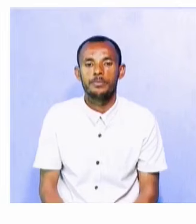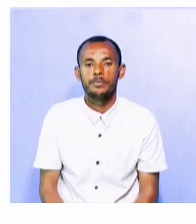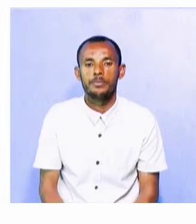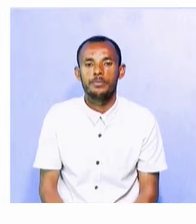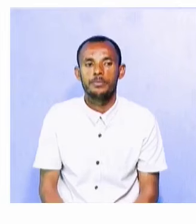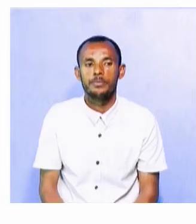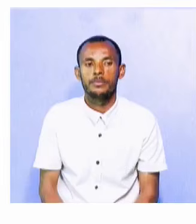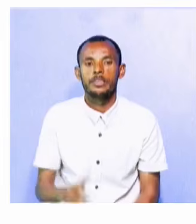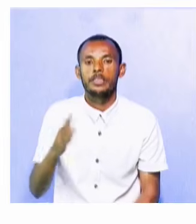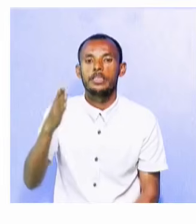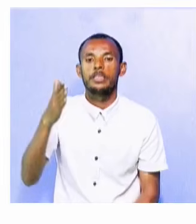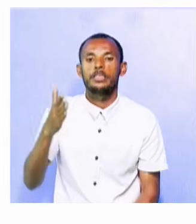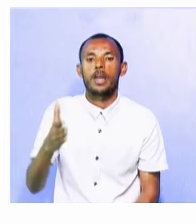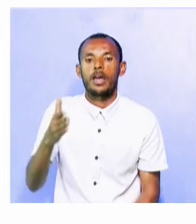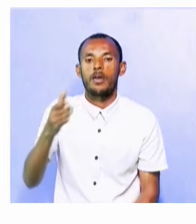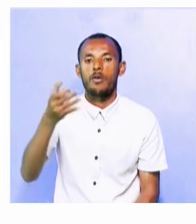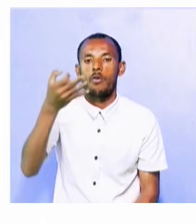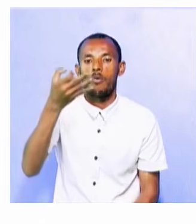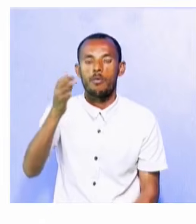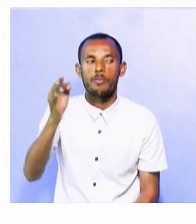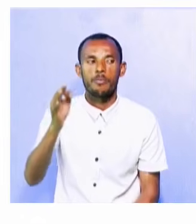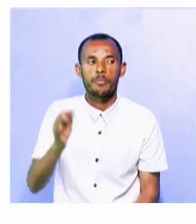the side of